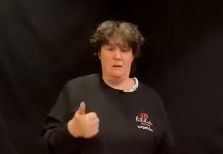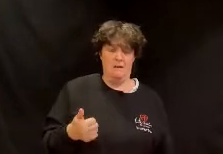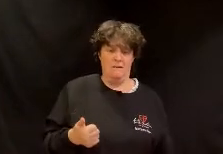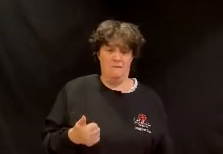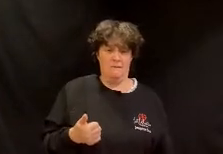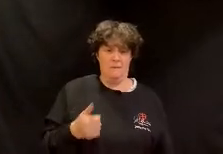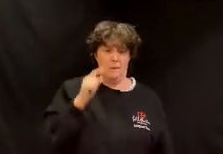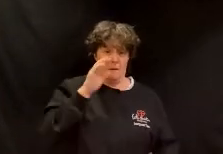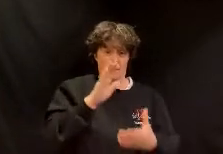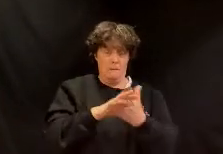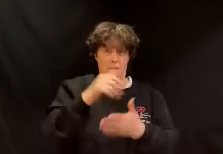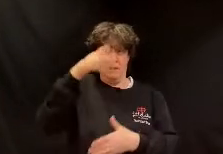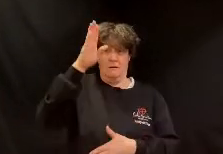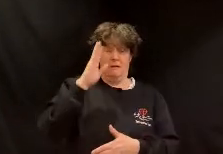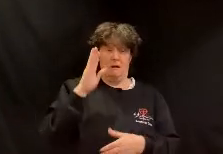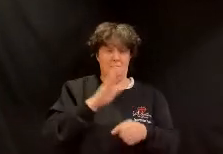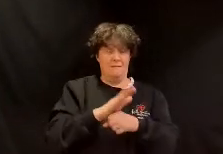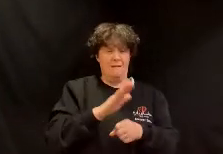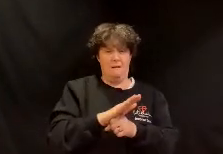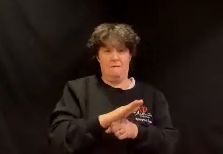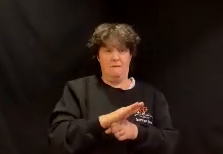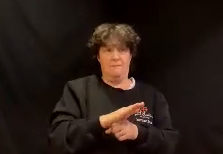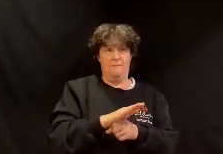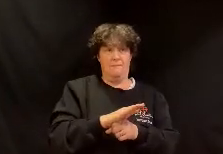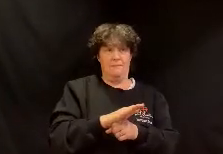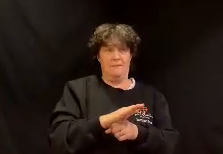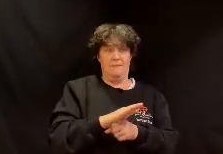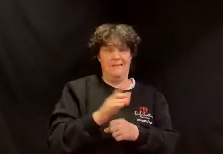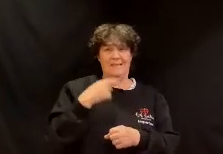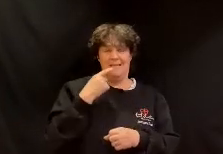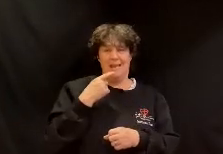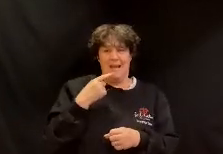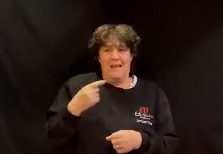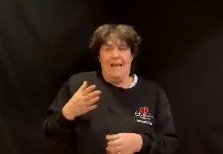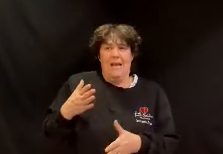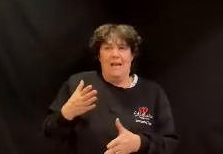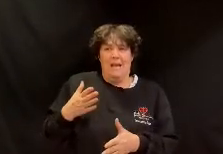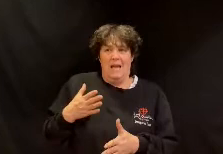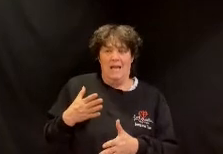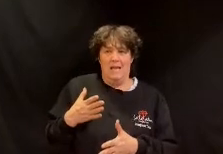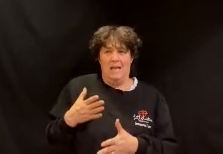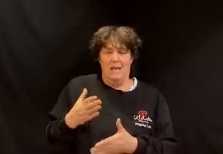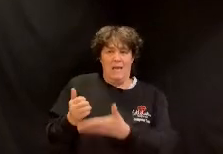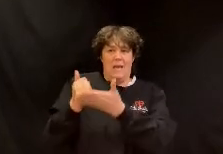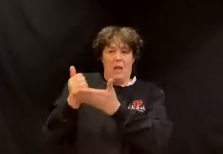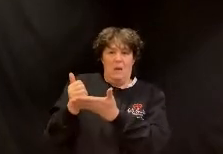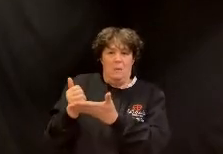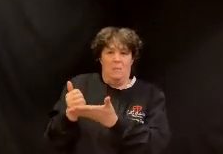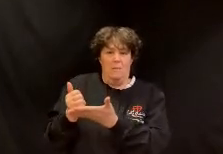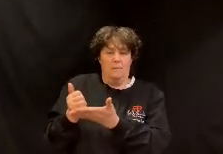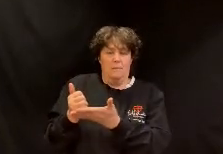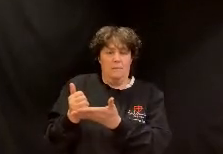They believe God enough to be saved. But I'm telling you, if you can believe God enough to be saved and you believe that,